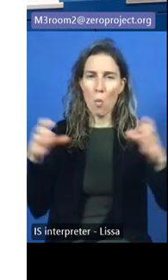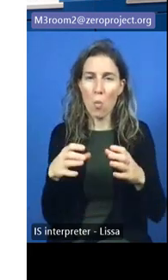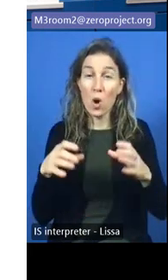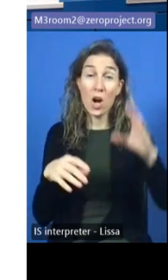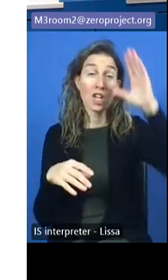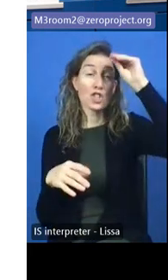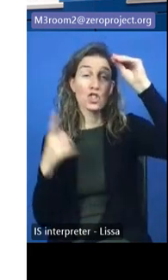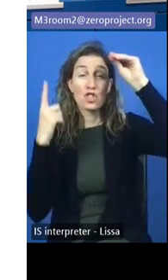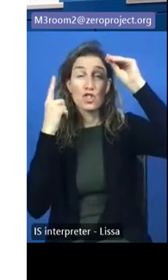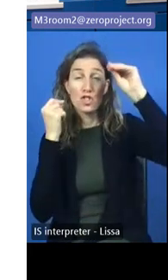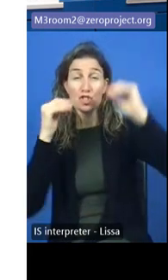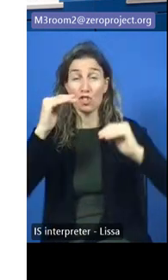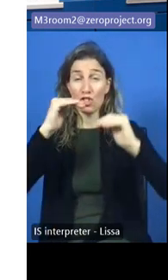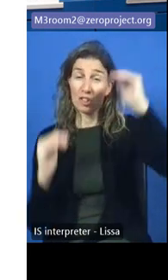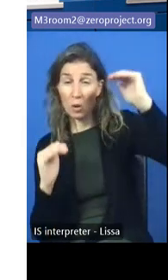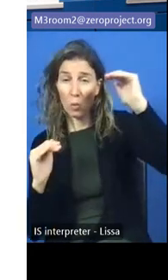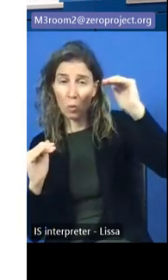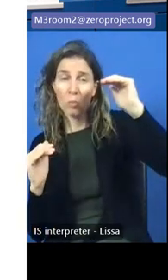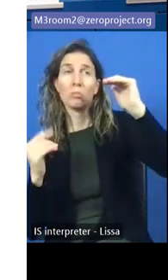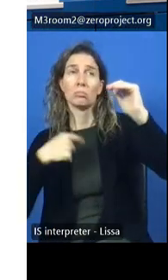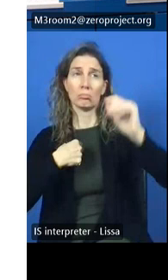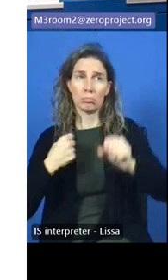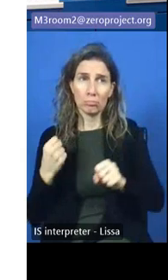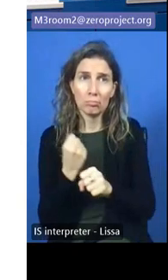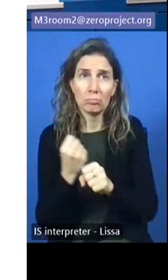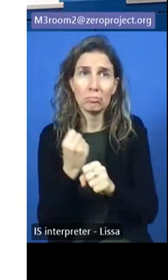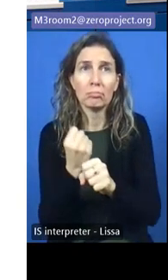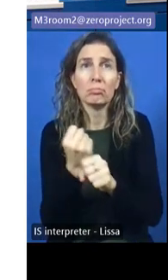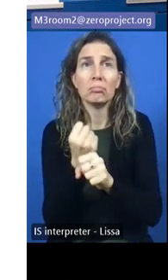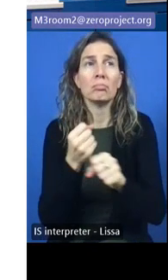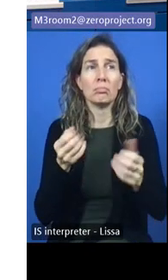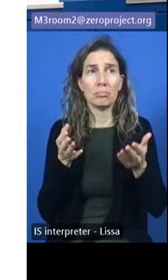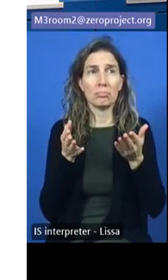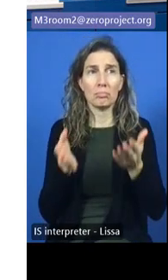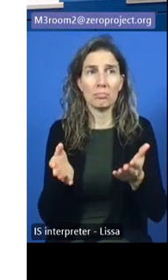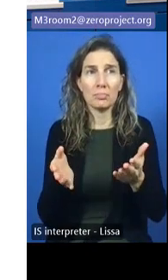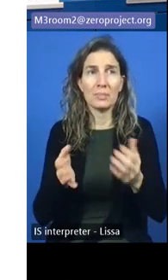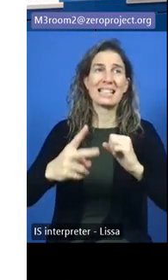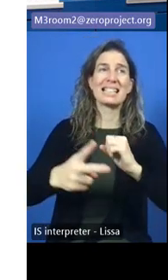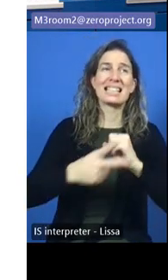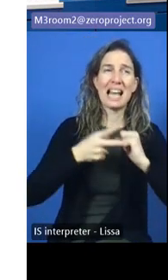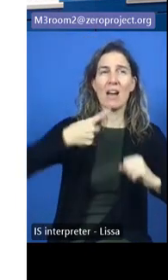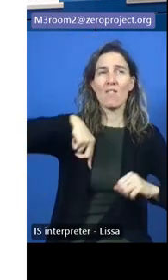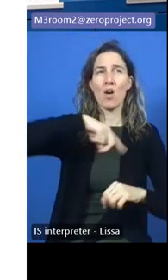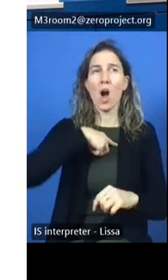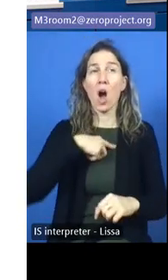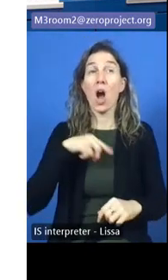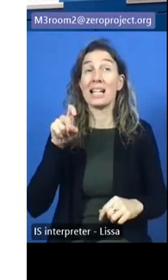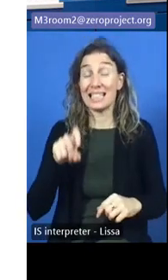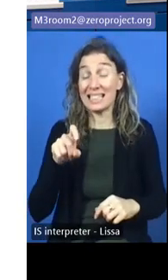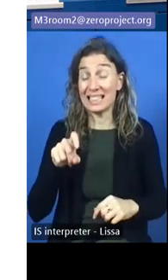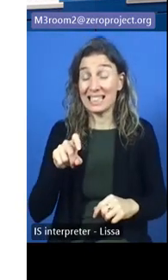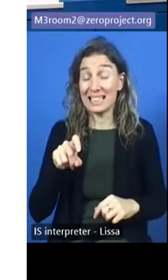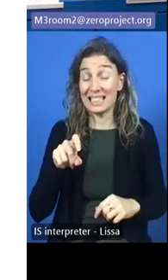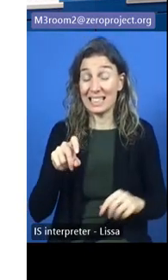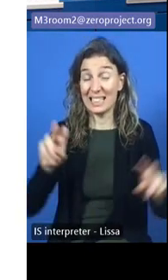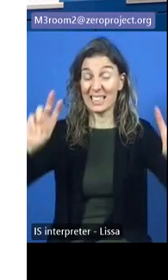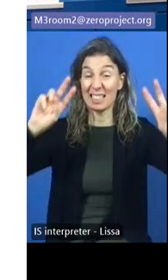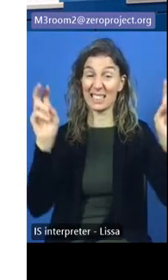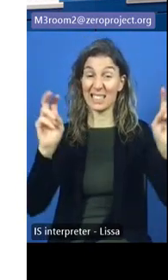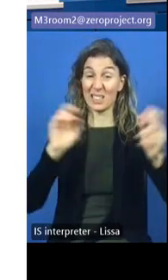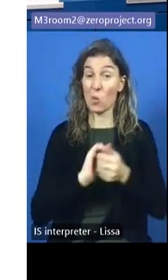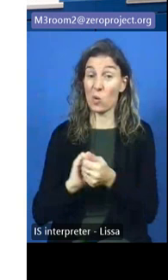inequality, and reduce inequalities in Africa, particularly focusing on women and girls. I've been working